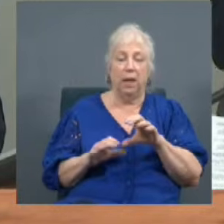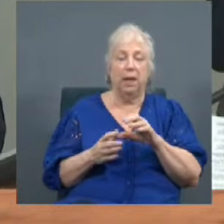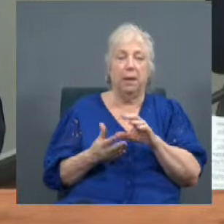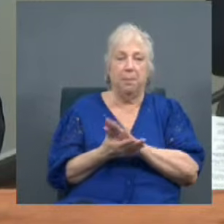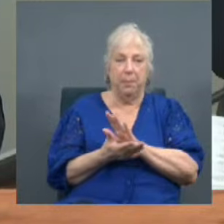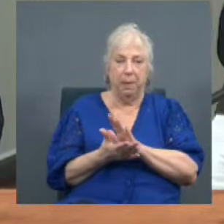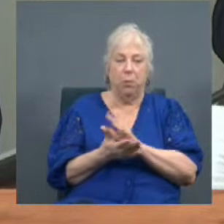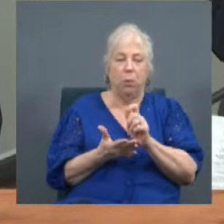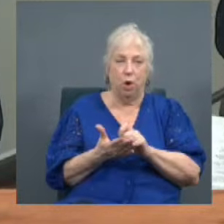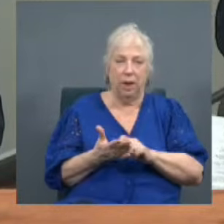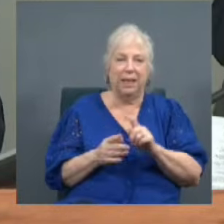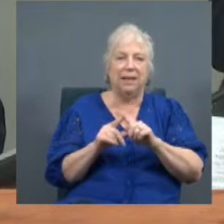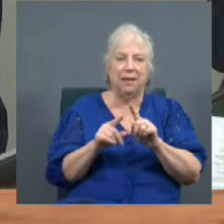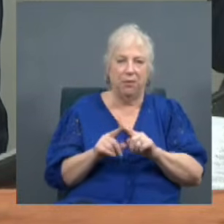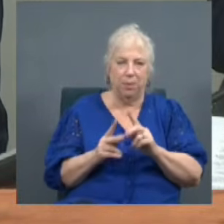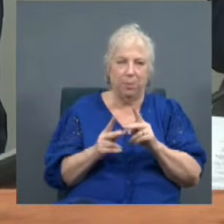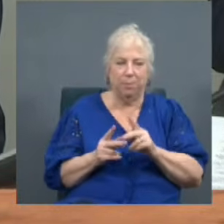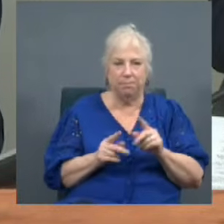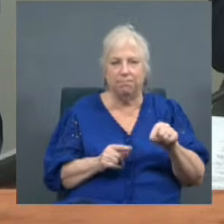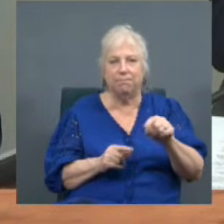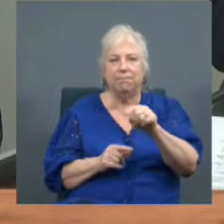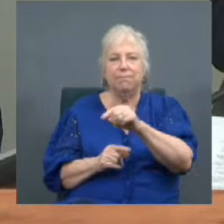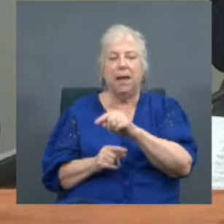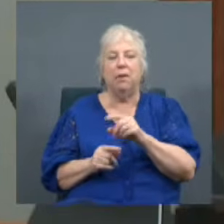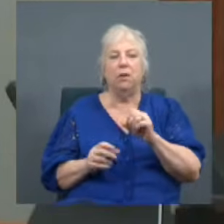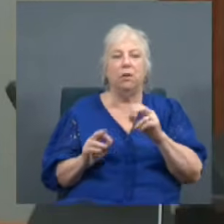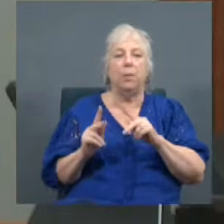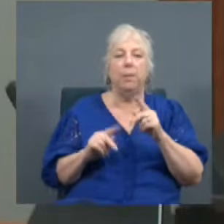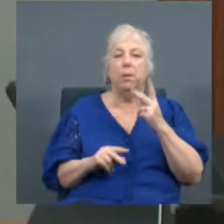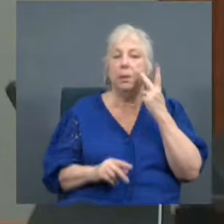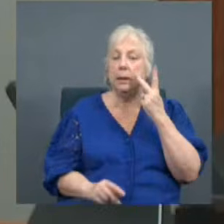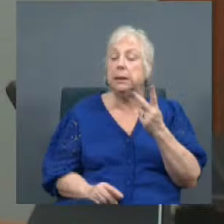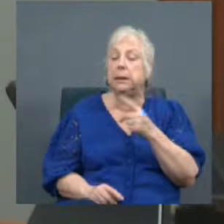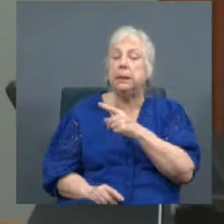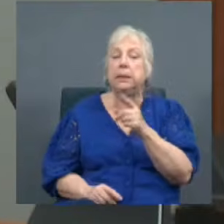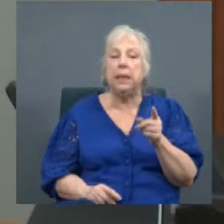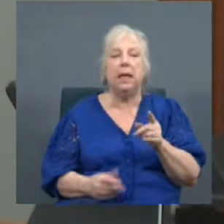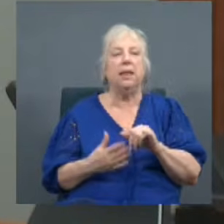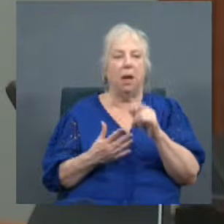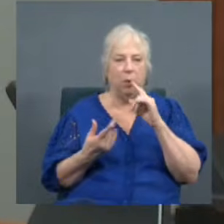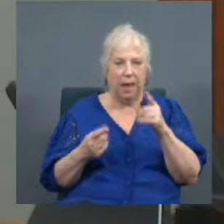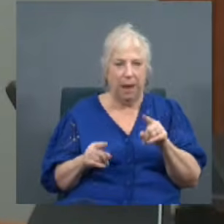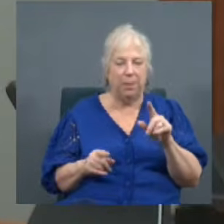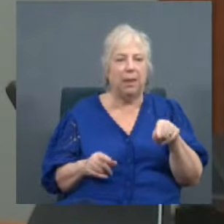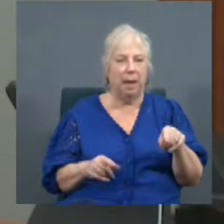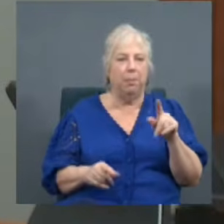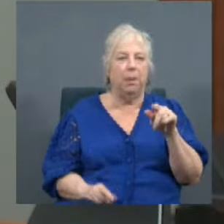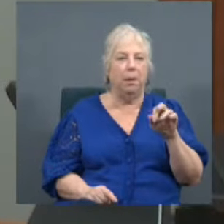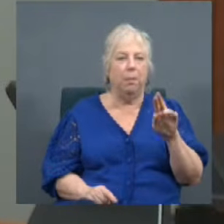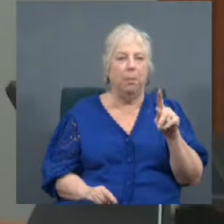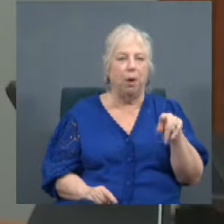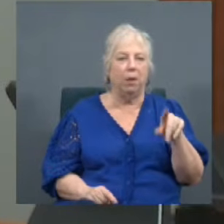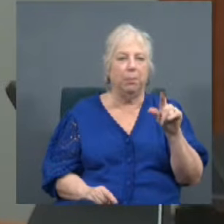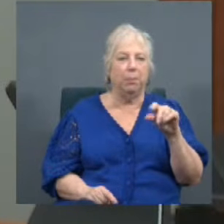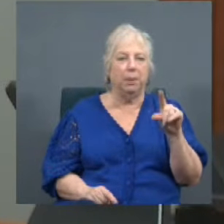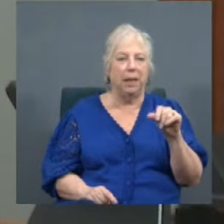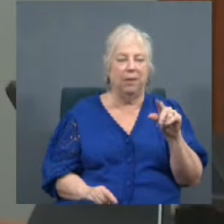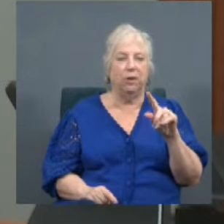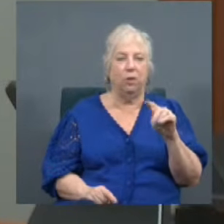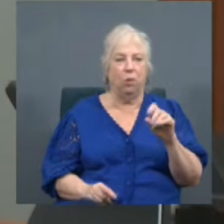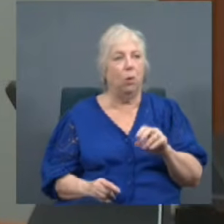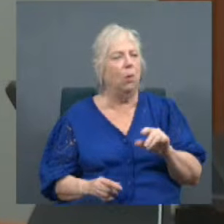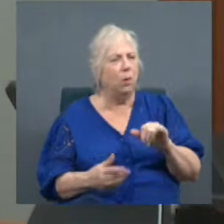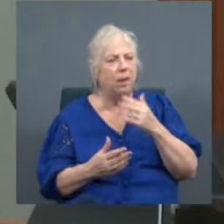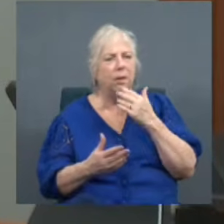to be visible. They can also do that at the Park Plaza Annex. Okay, perfect. That's what I want to know, and I think it's good for the